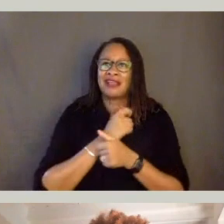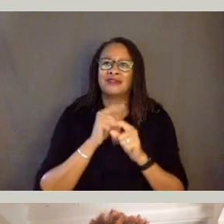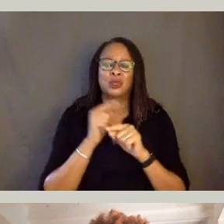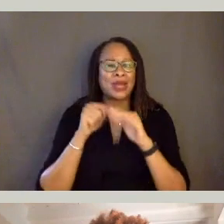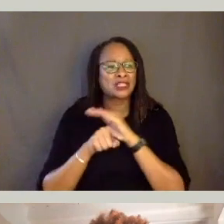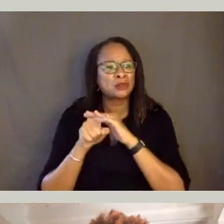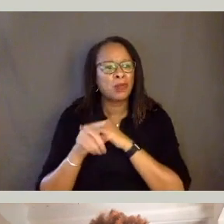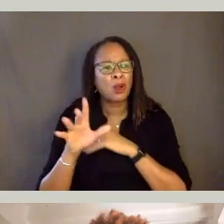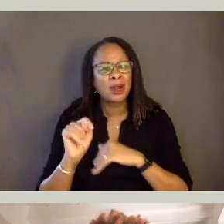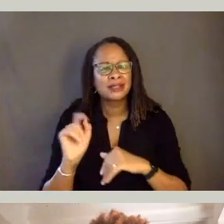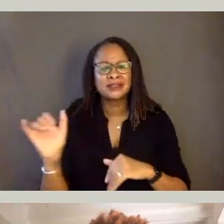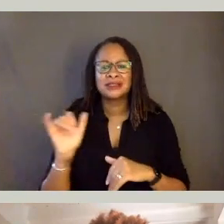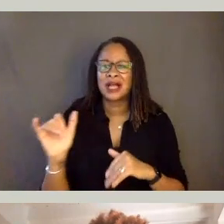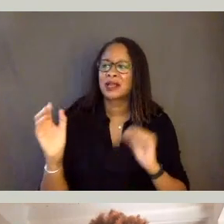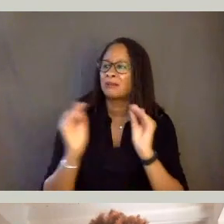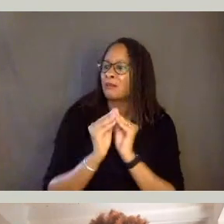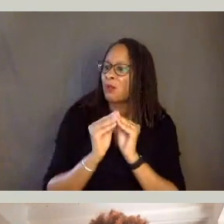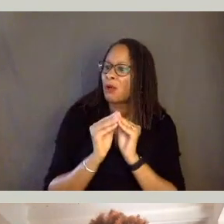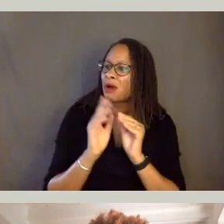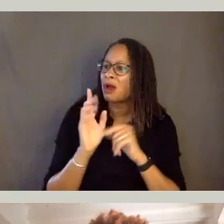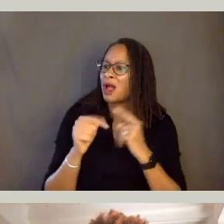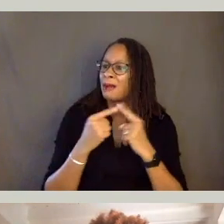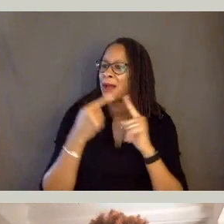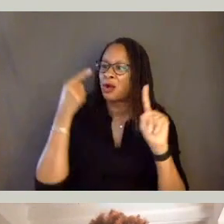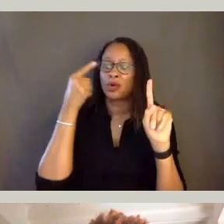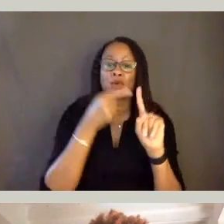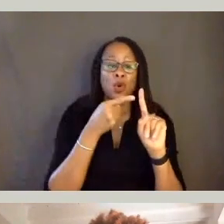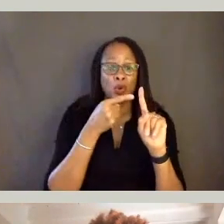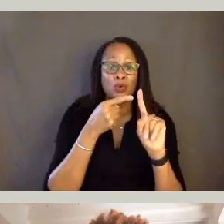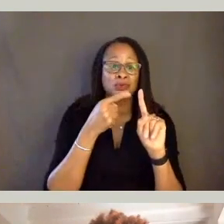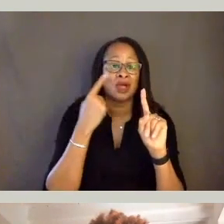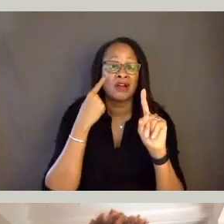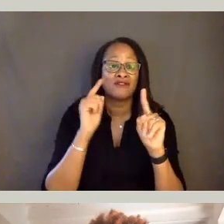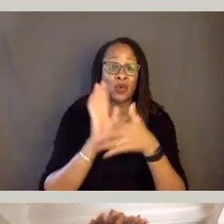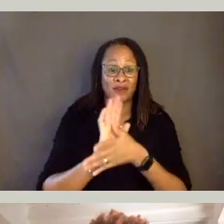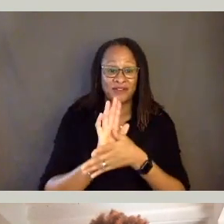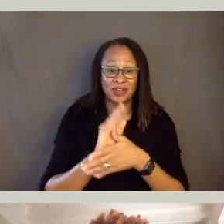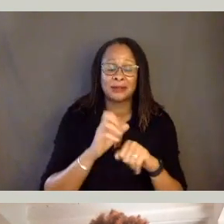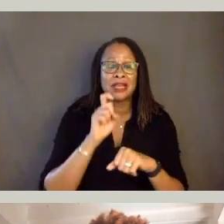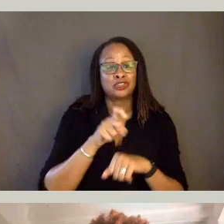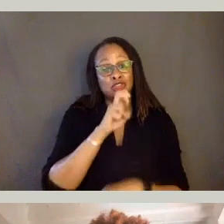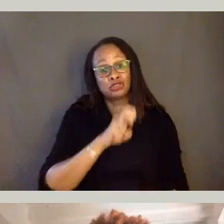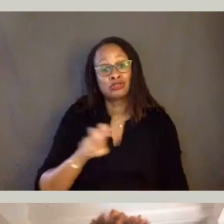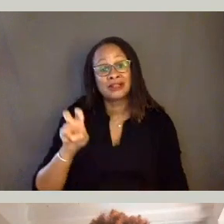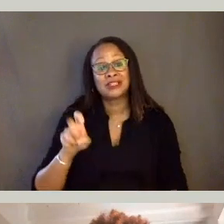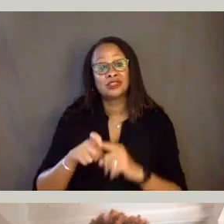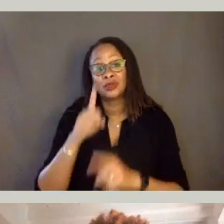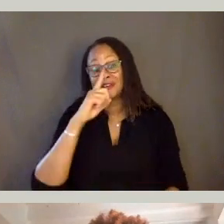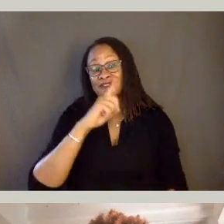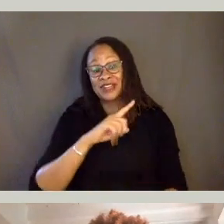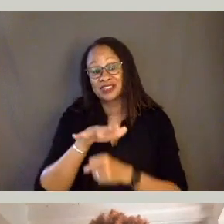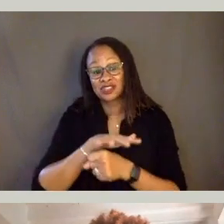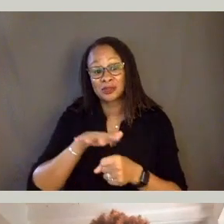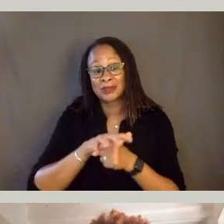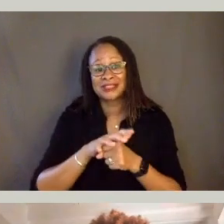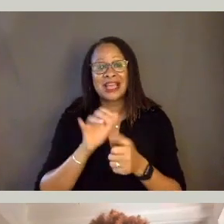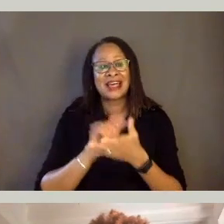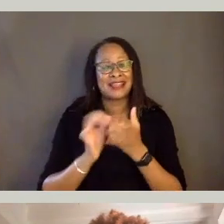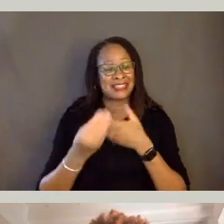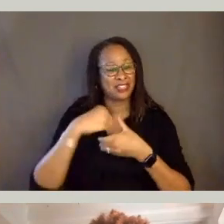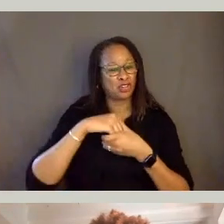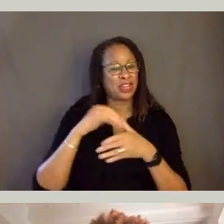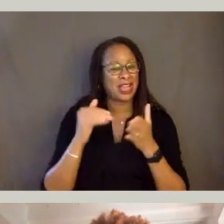like more about kind of goals for a film. And I think that actually it should translate to the fiction space as well. At least that's internally at Sundance how